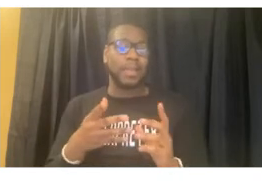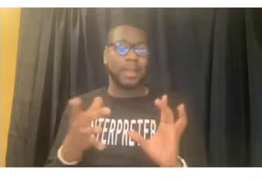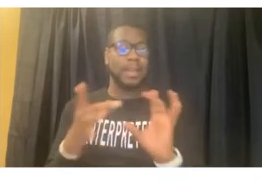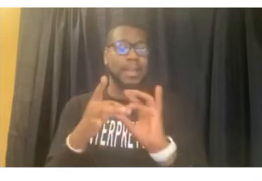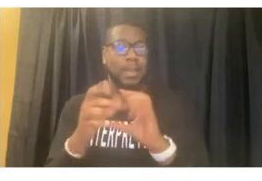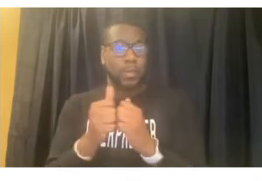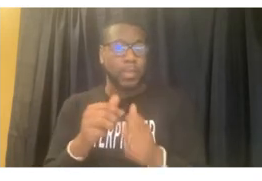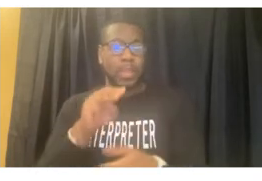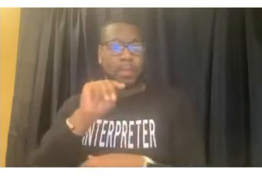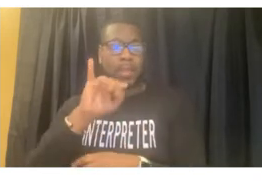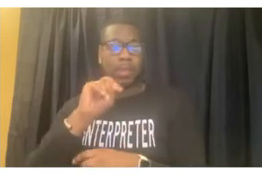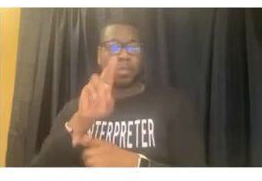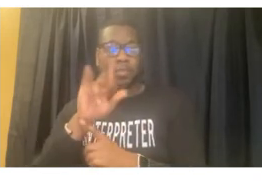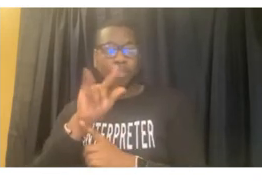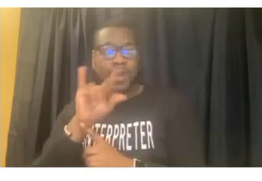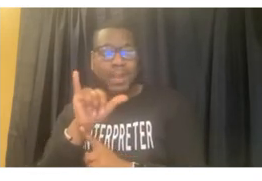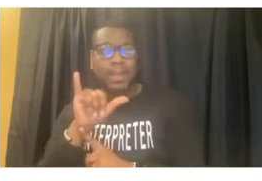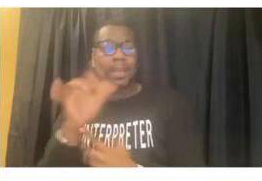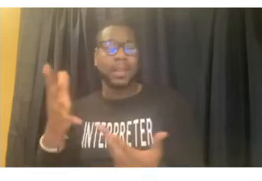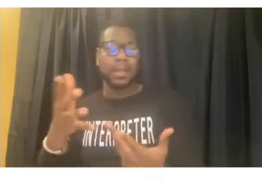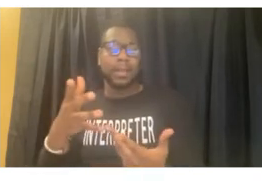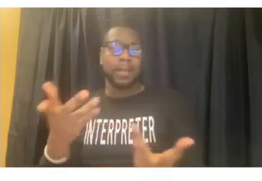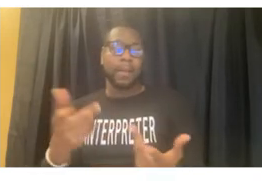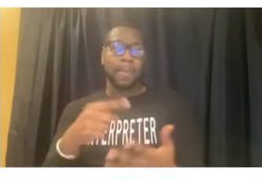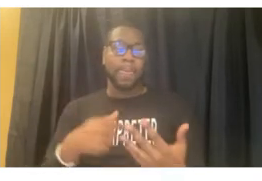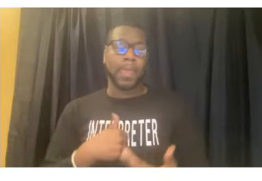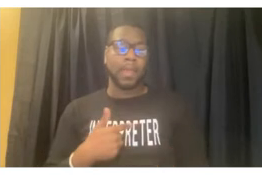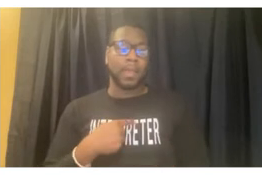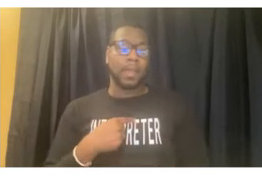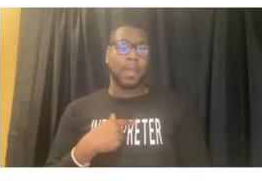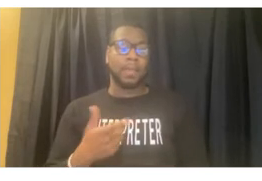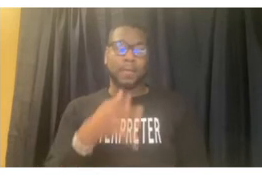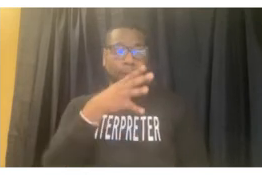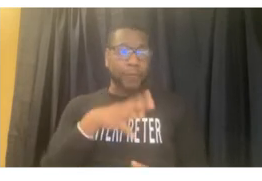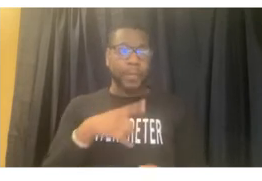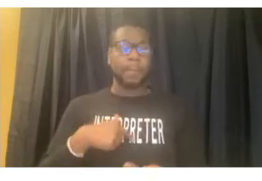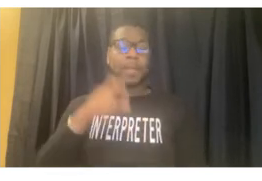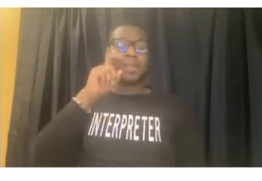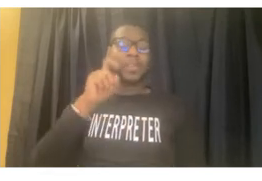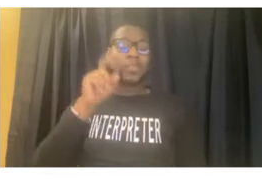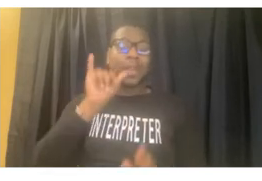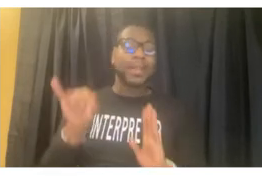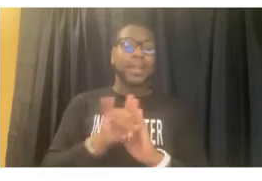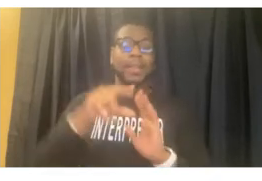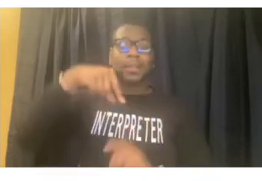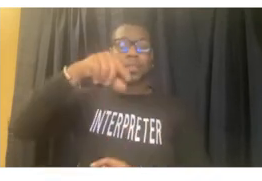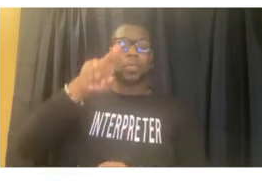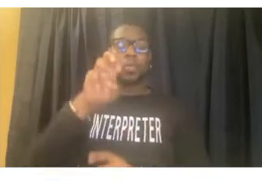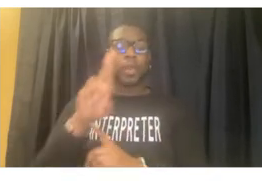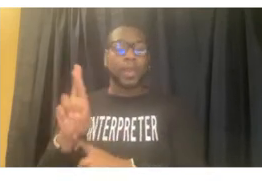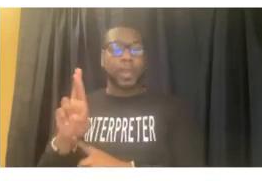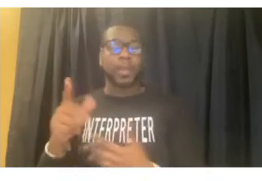are LGBTQ, I'm a cisgender female, my sexual identity is queer, and